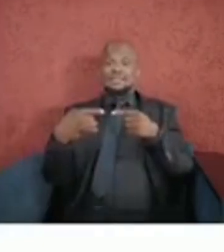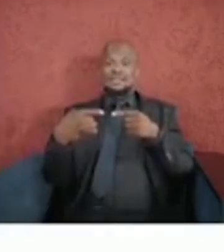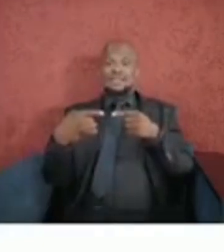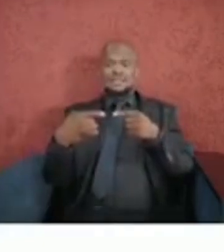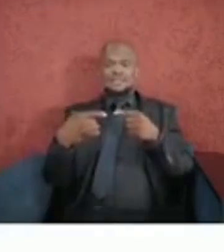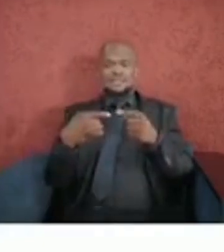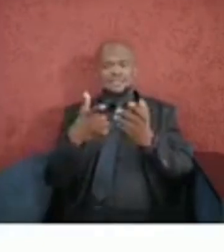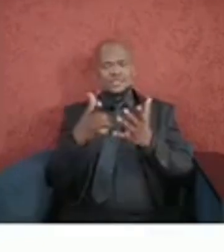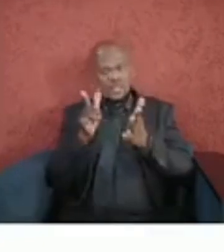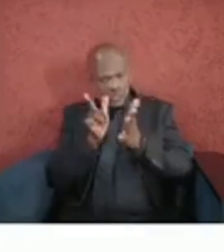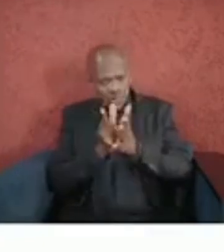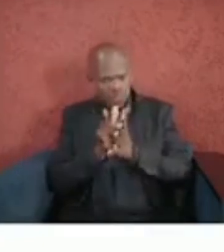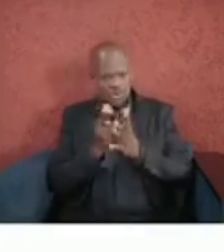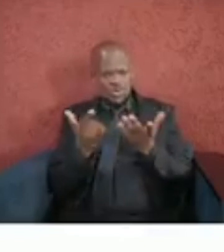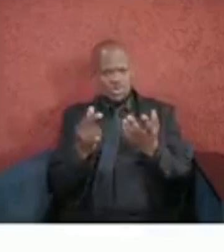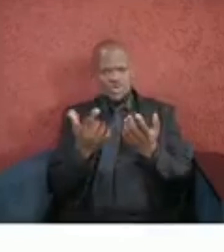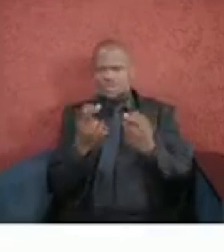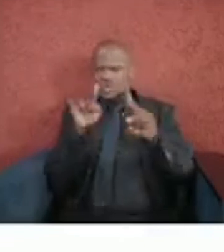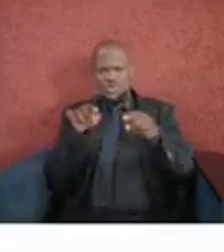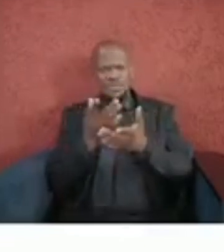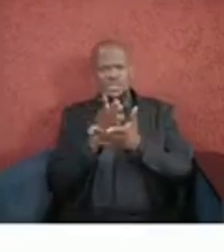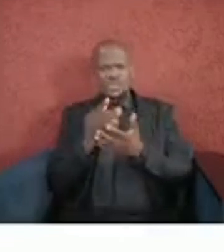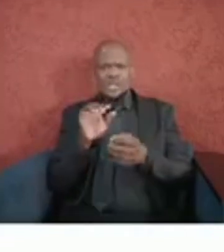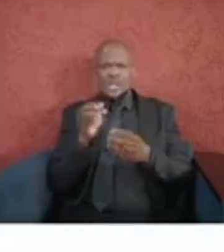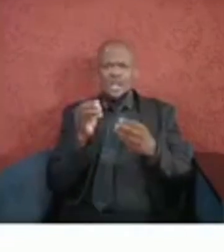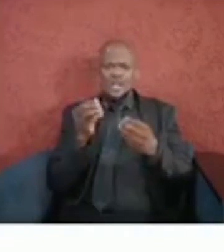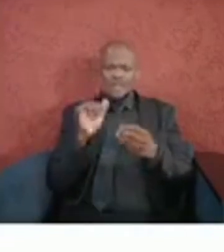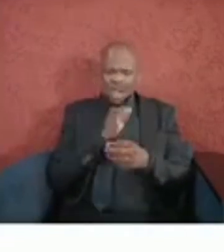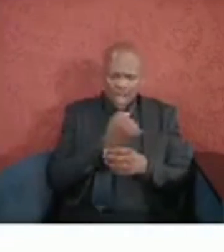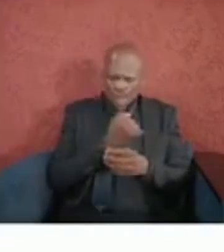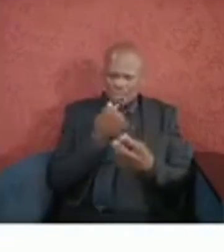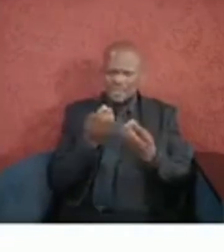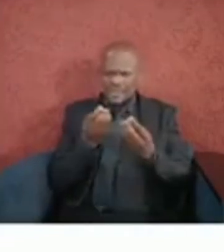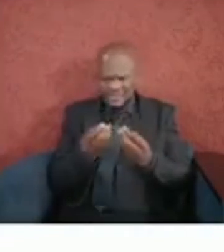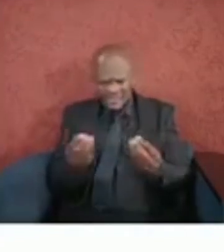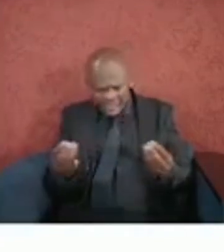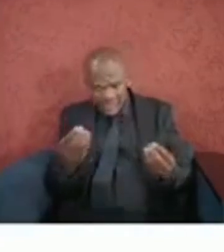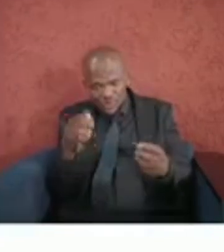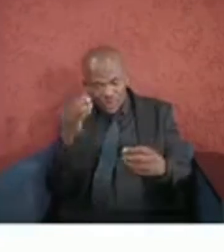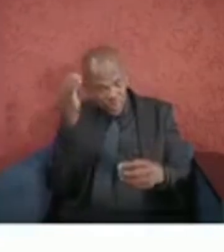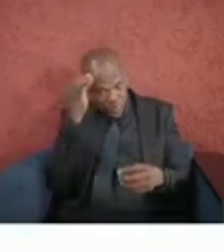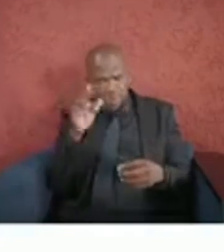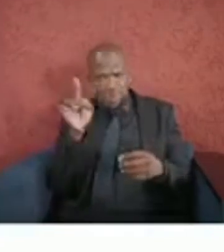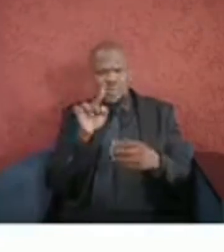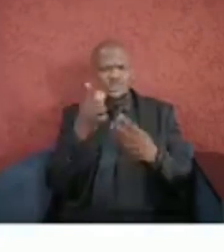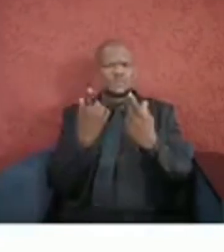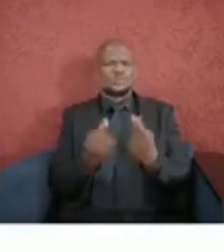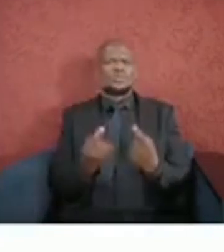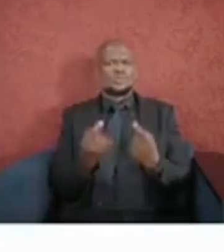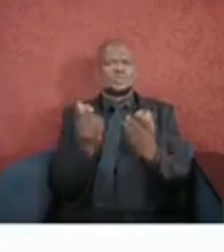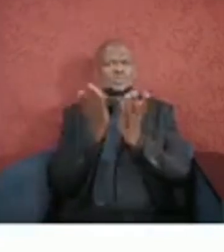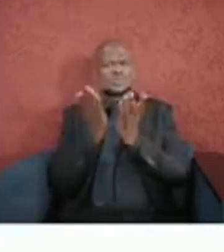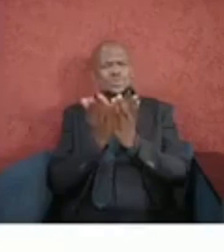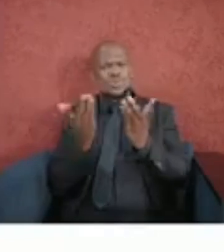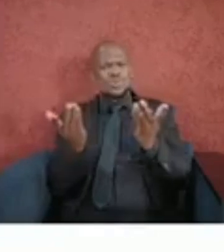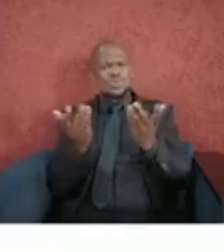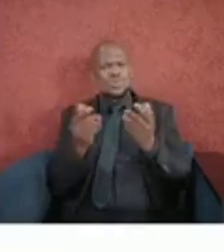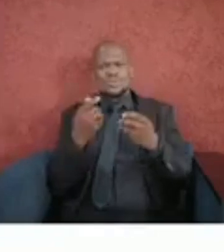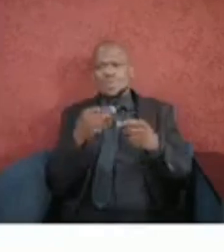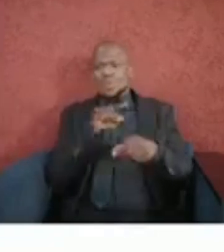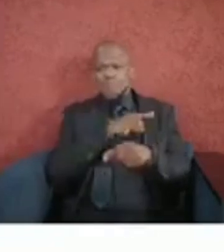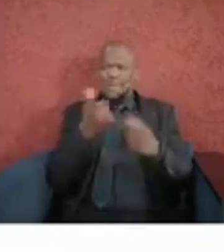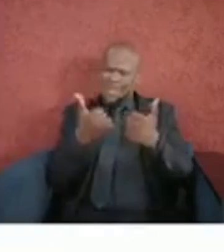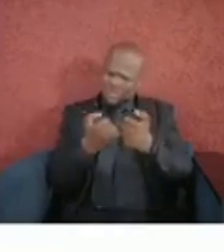and Publications Board. We know our children, what do they do in the school grounds when they have boyfriends and girlfriends, and the most perpetrators will be the